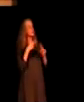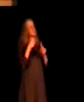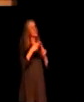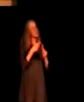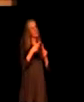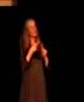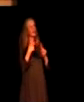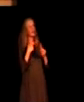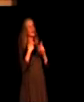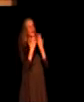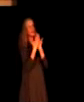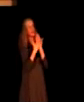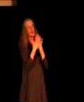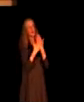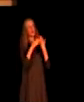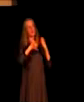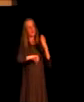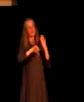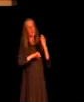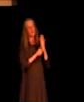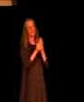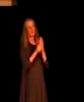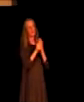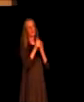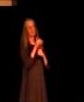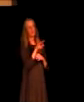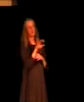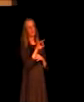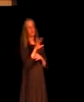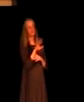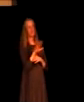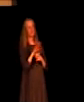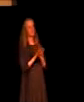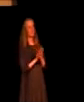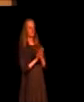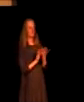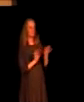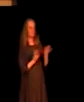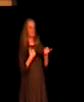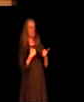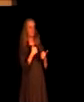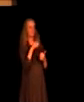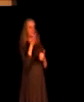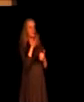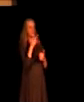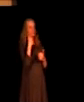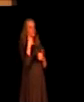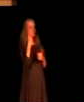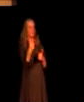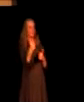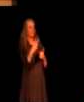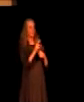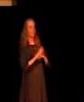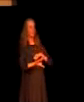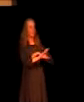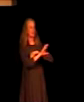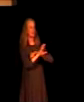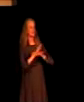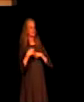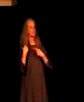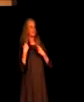of Science in 1985. We had never seen an entire continent ever